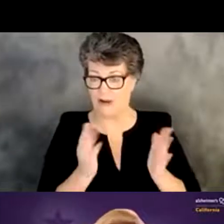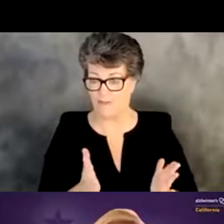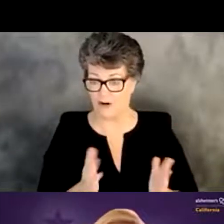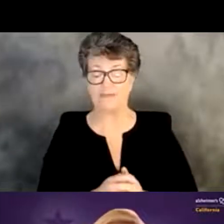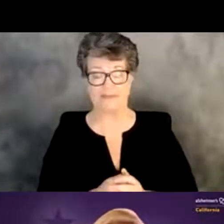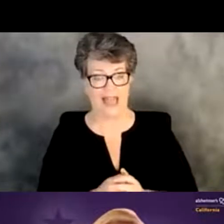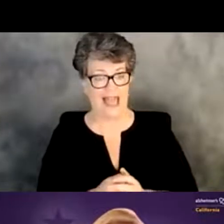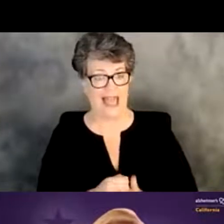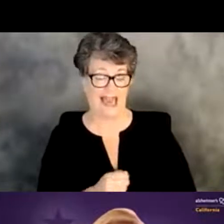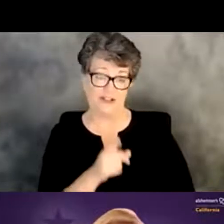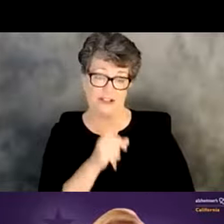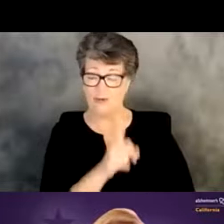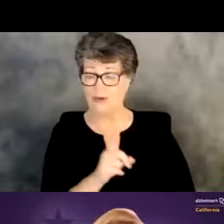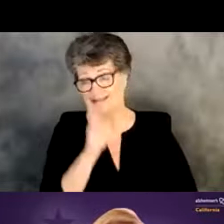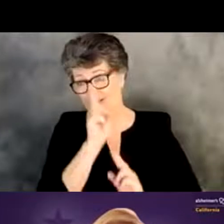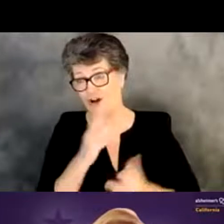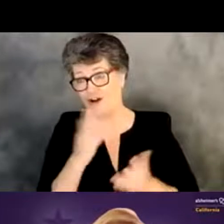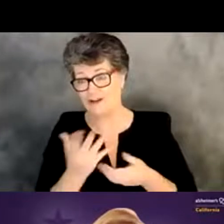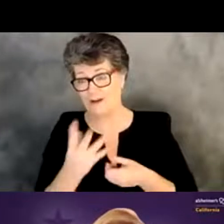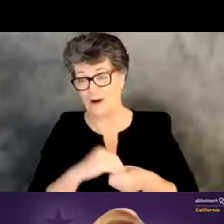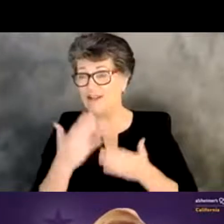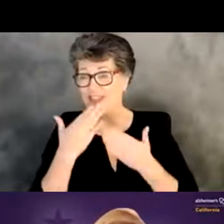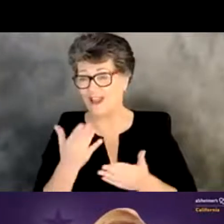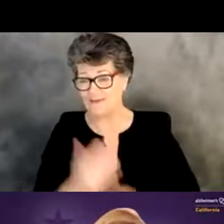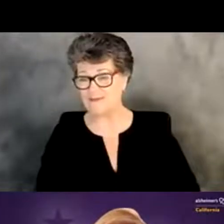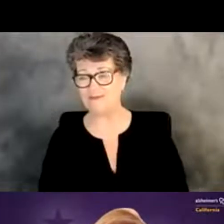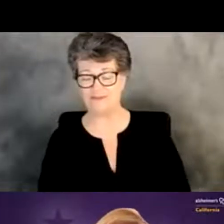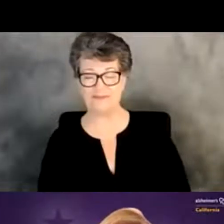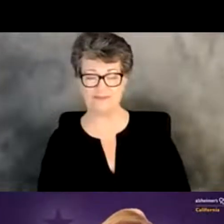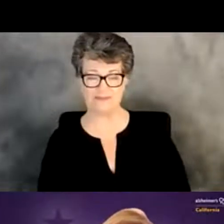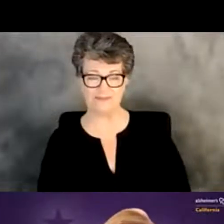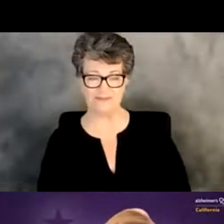just really a privilege to be part of this. Thank you for the honor.